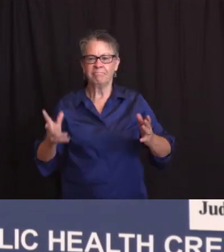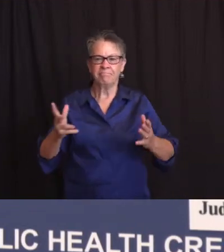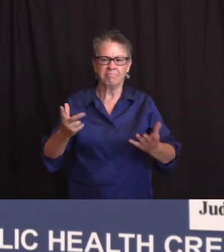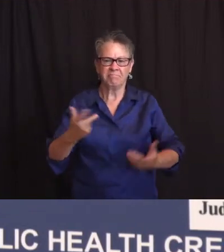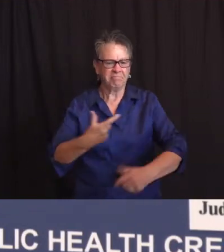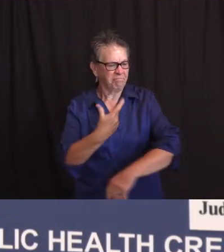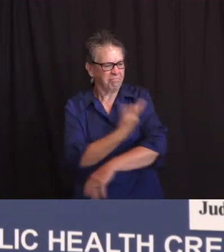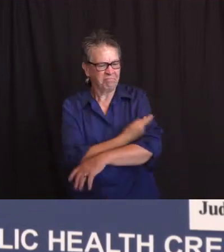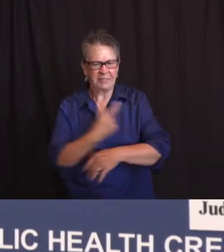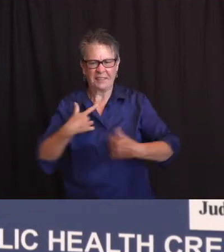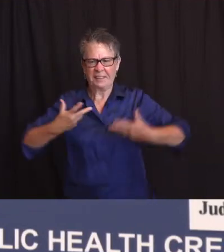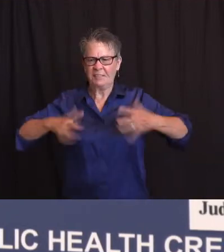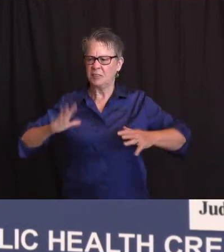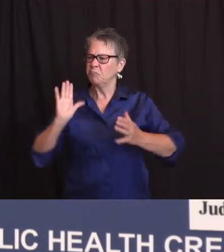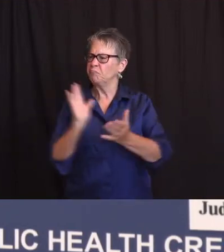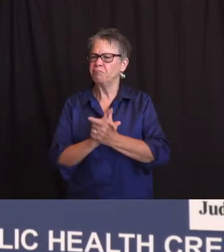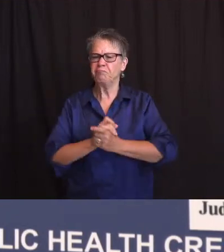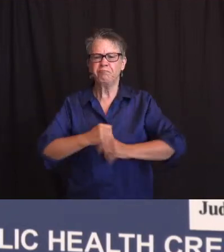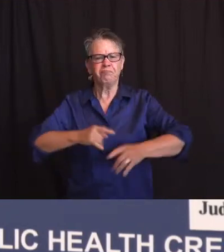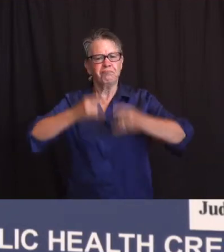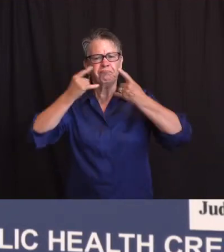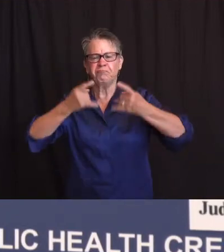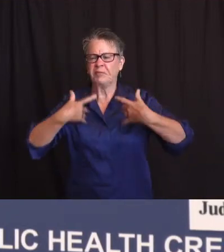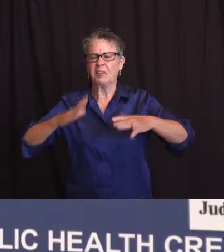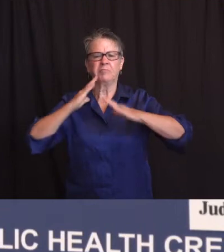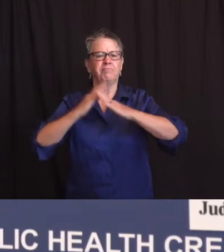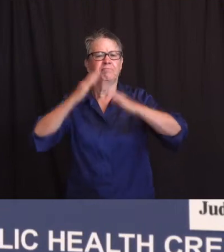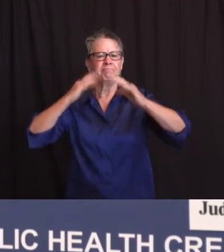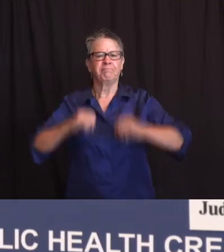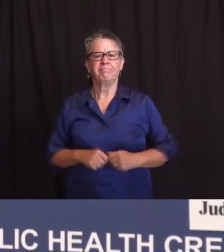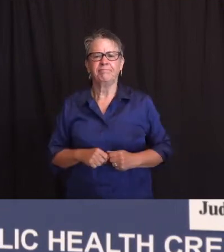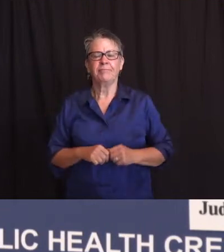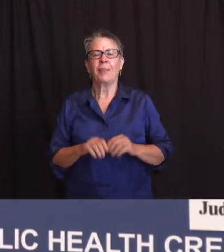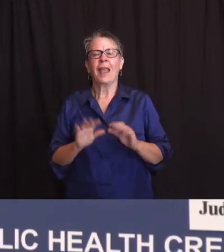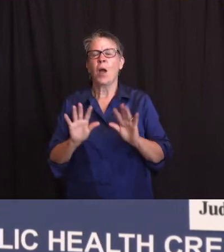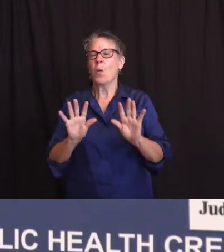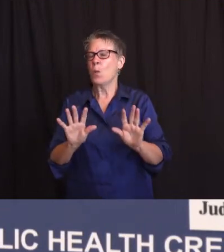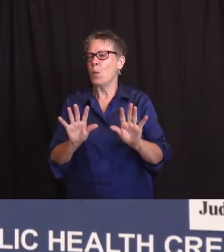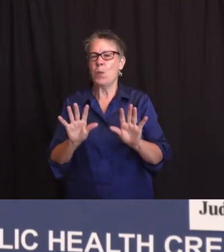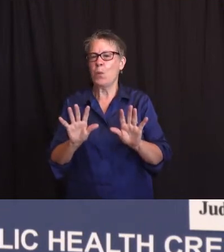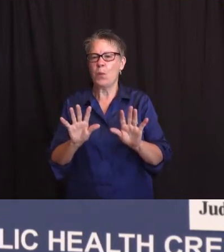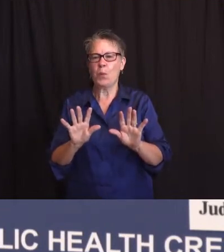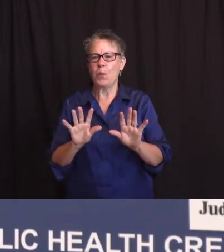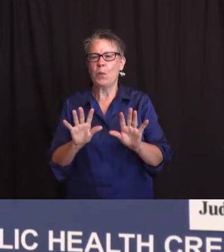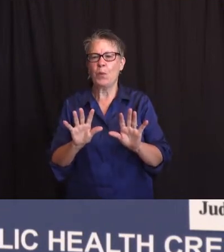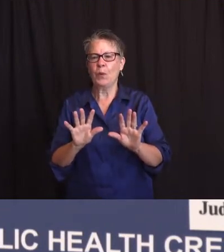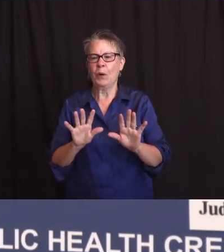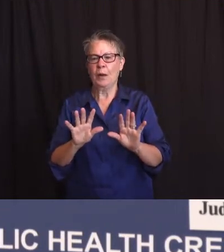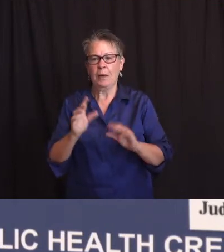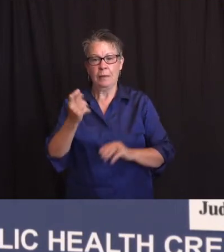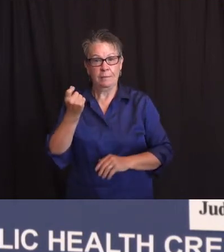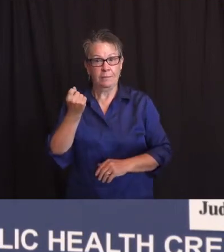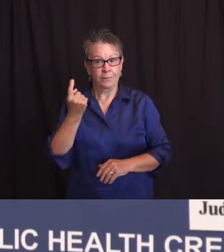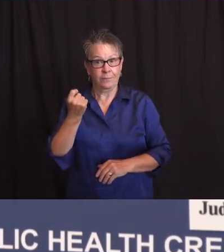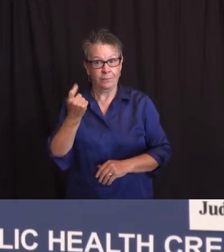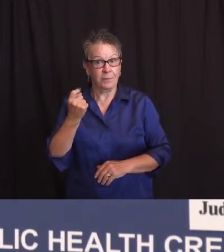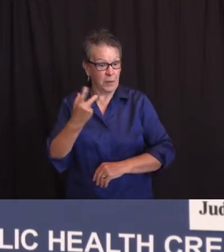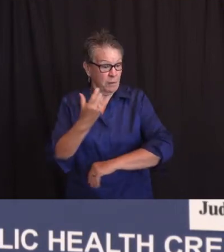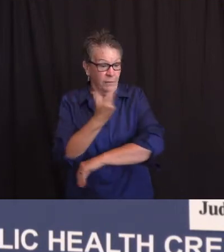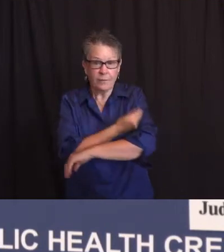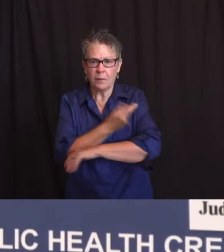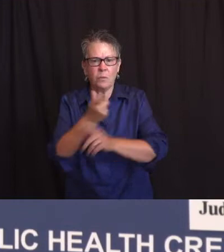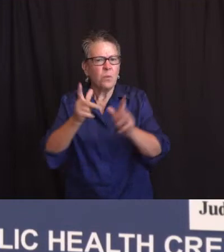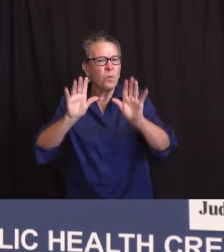things? And my answer to that is, we've talked over and over again how about the vaccines are excellent, and they are indeed excellent, but they're not